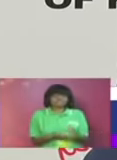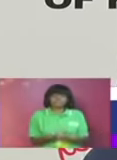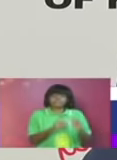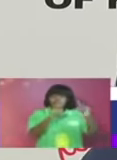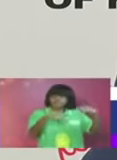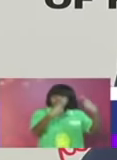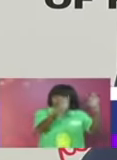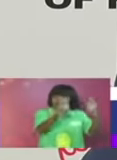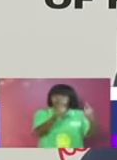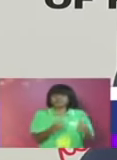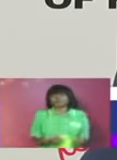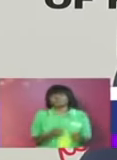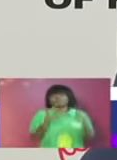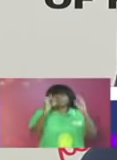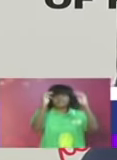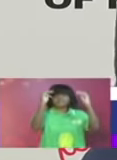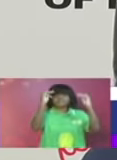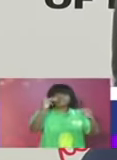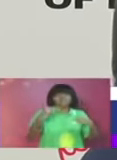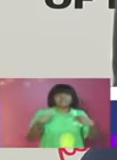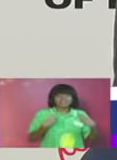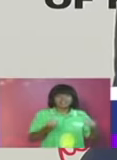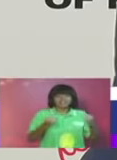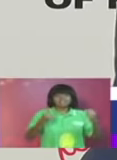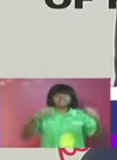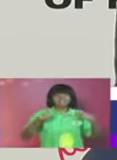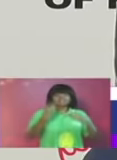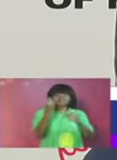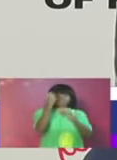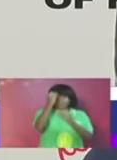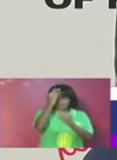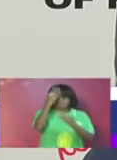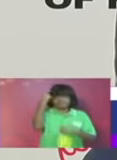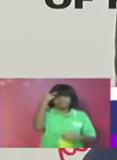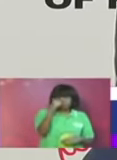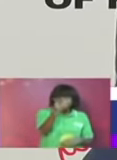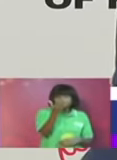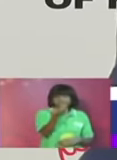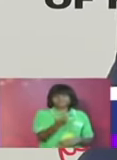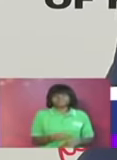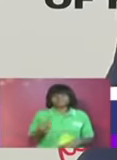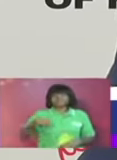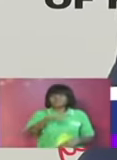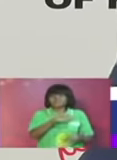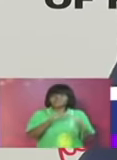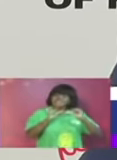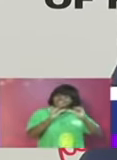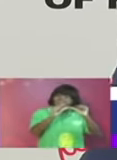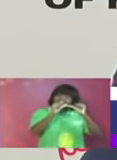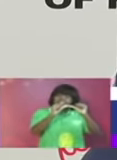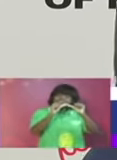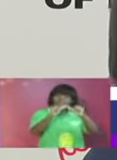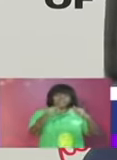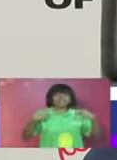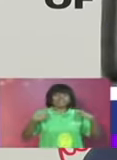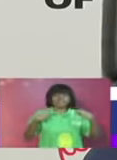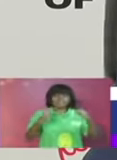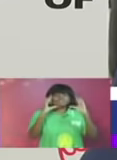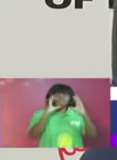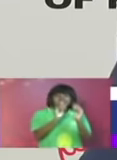and the RHAs have continued to meet with you one-on-one. The RHAs are meeting with staff